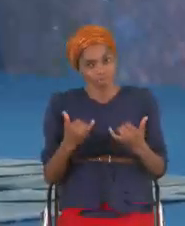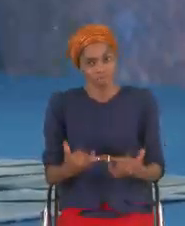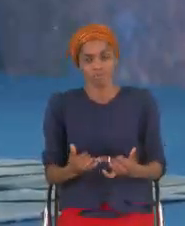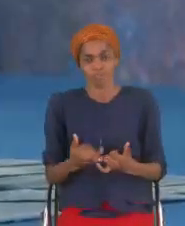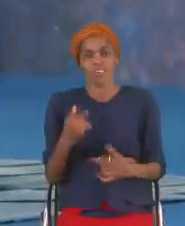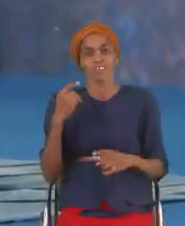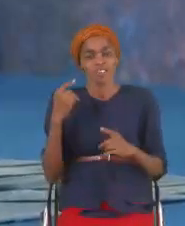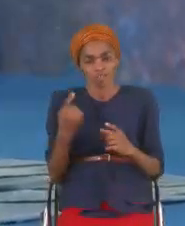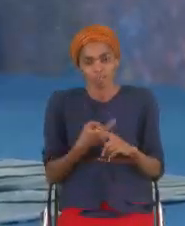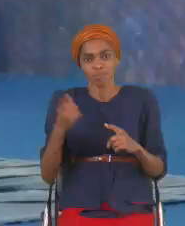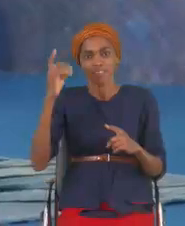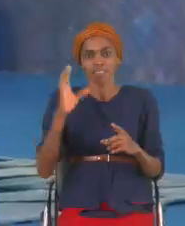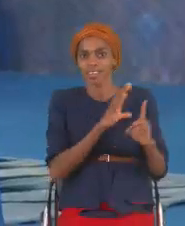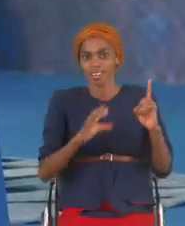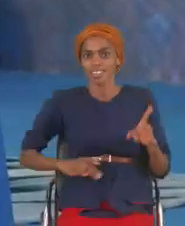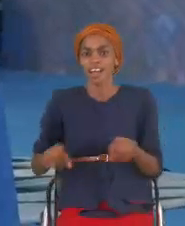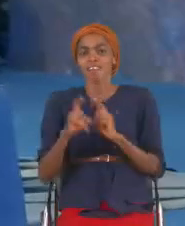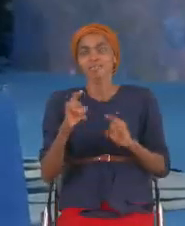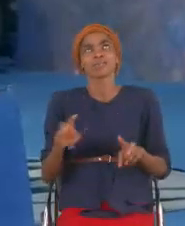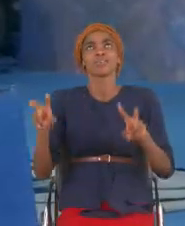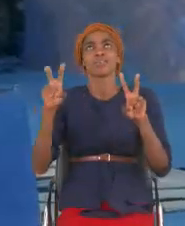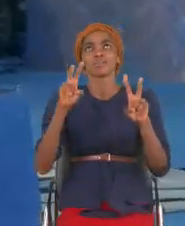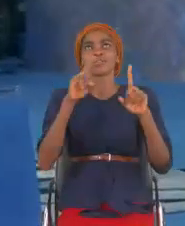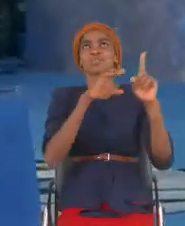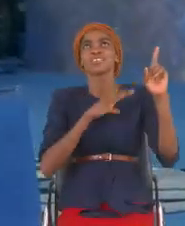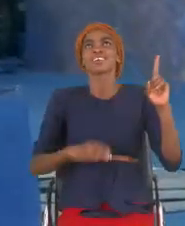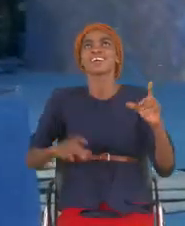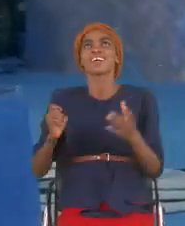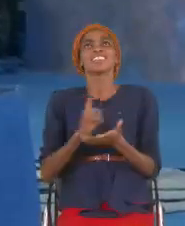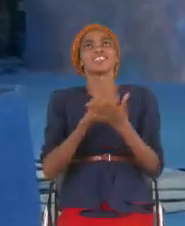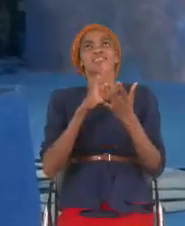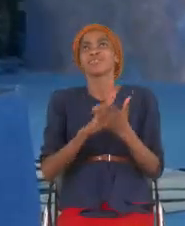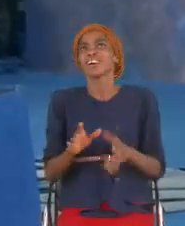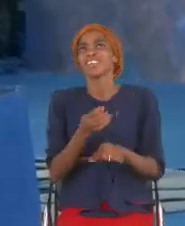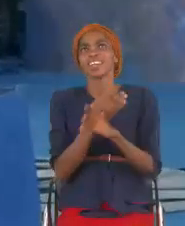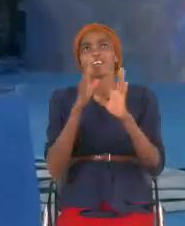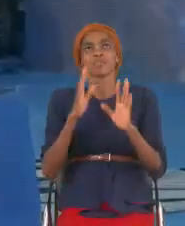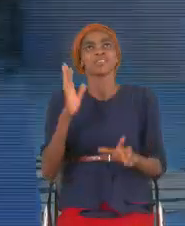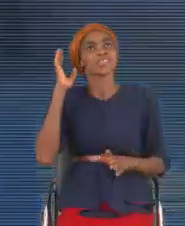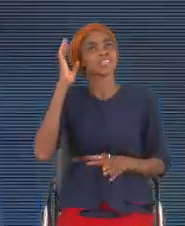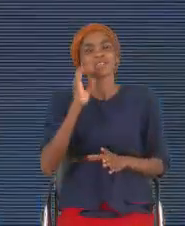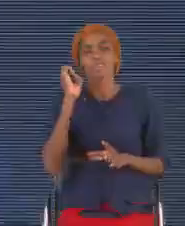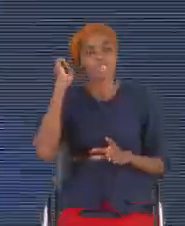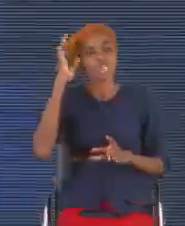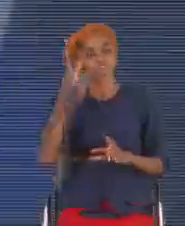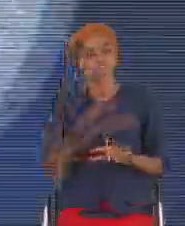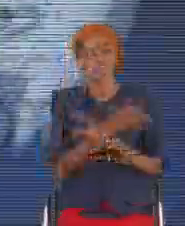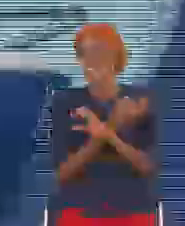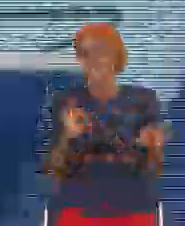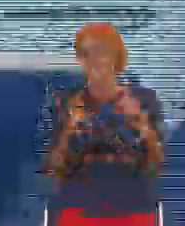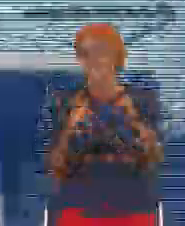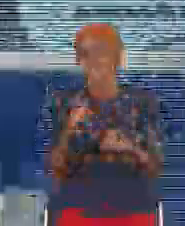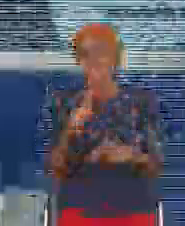as we look up to Christ, the supernatural liberator, it will liberate you. Are you